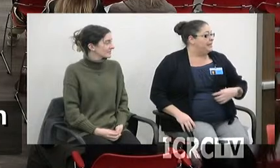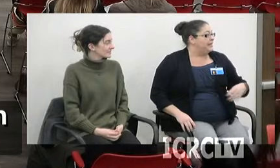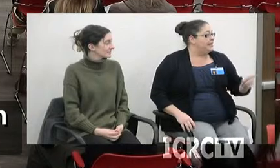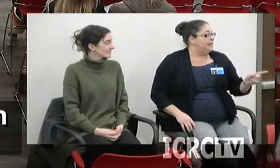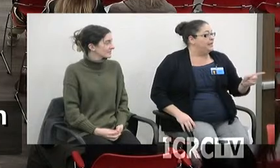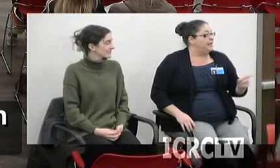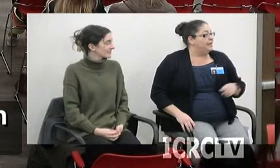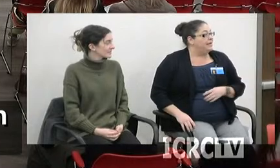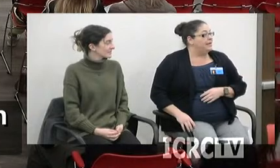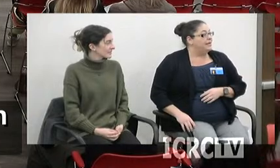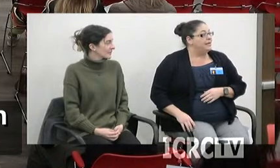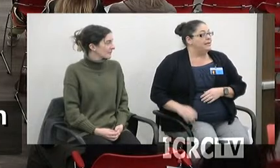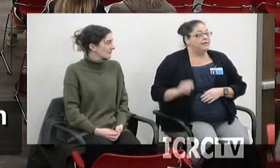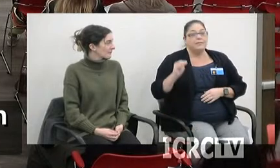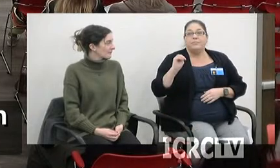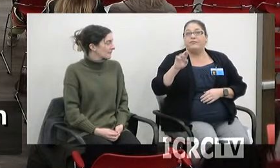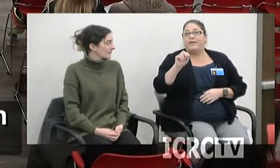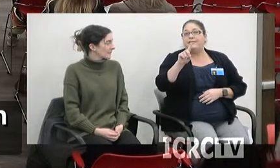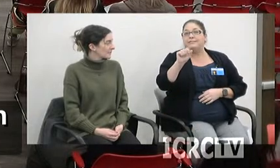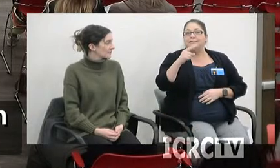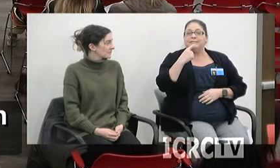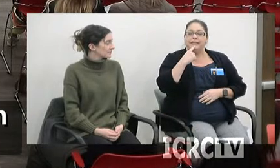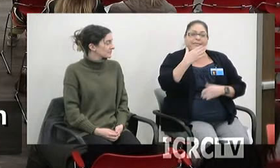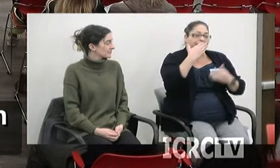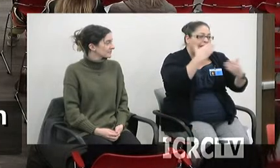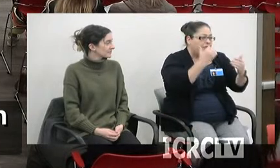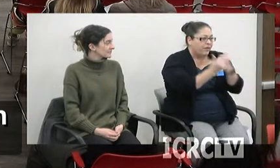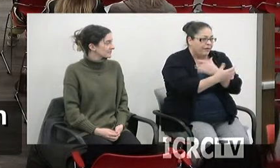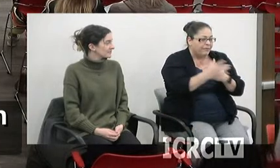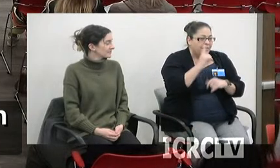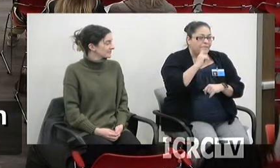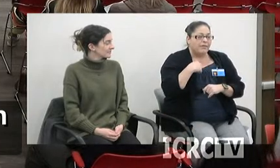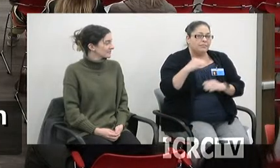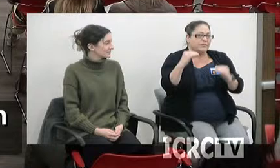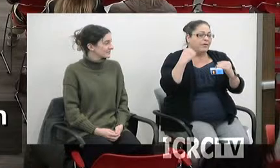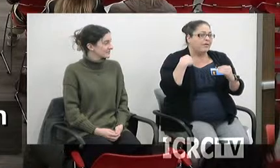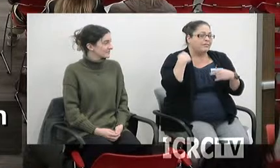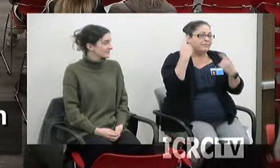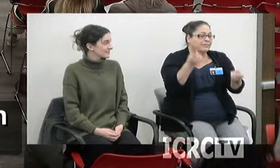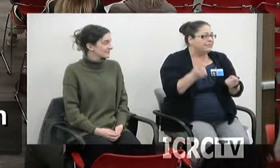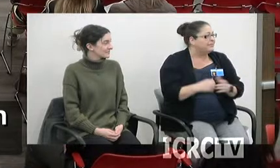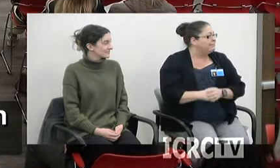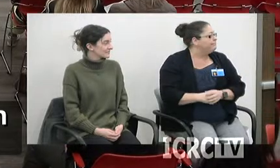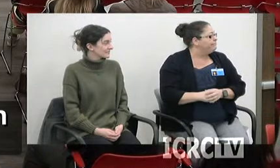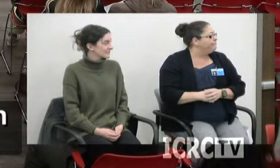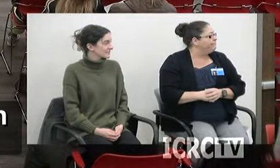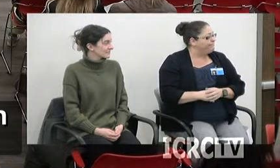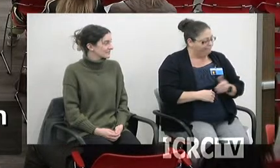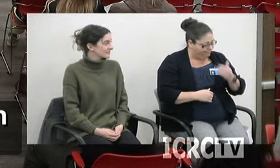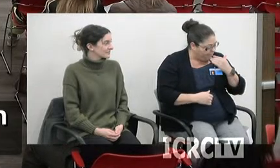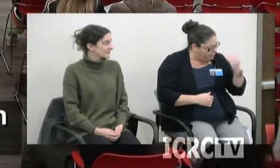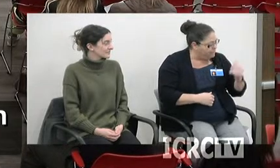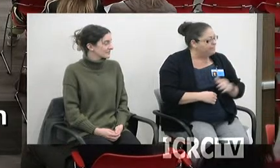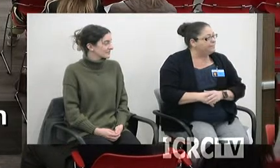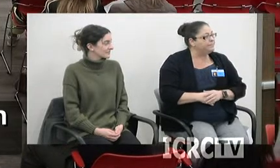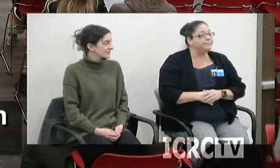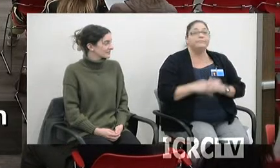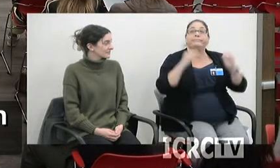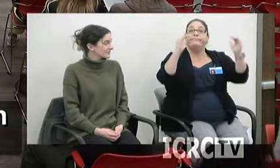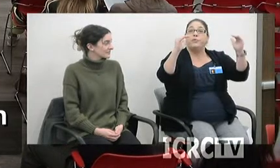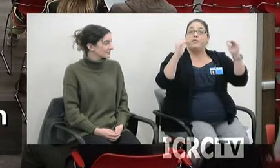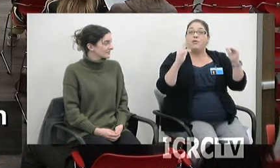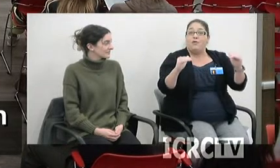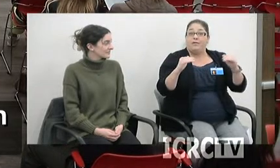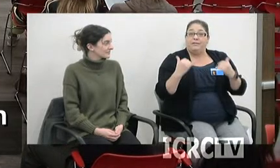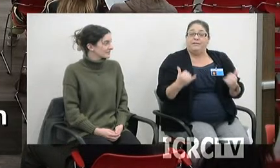Once again, John, thank you for all that you've taught us over the time that you've been here. Thank you. Moving on, let's